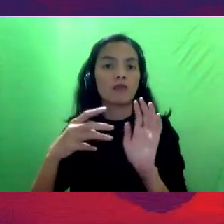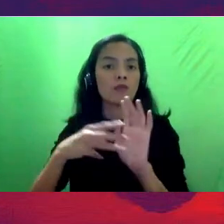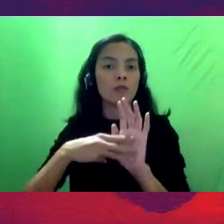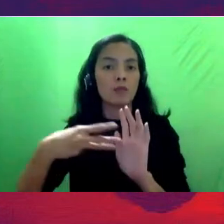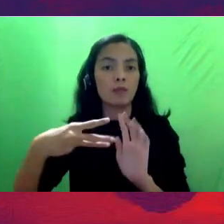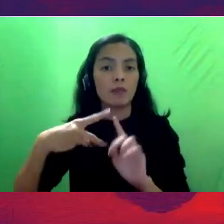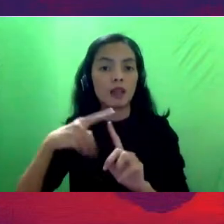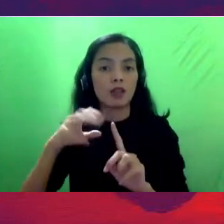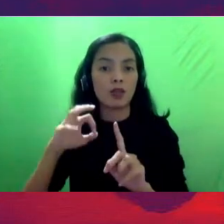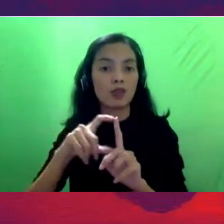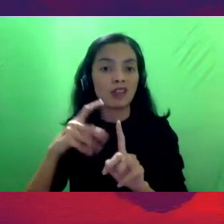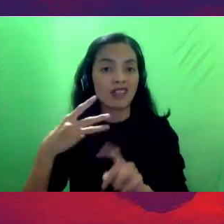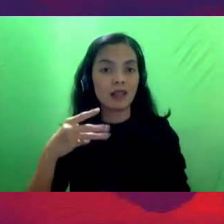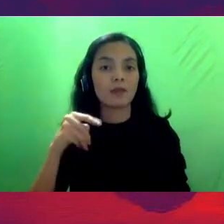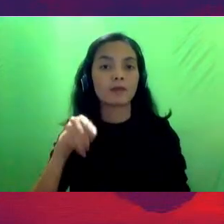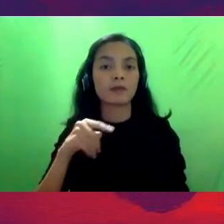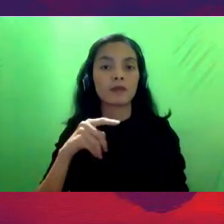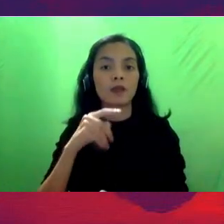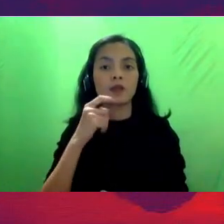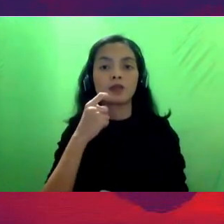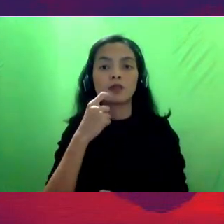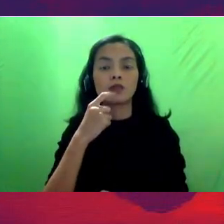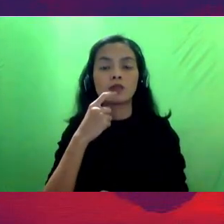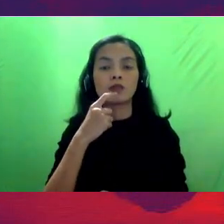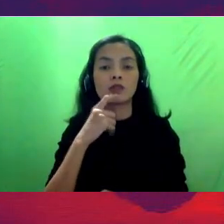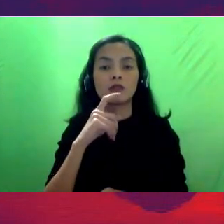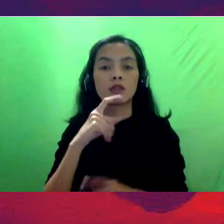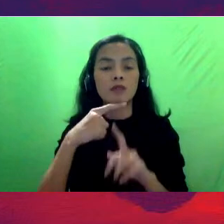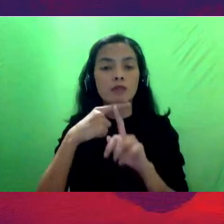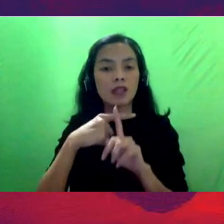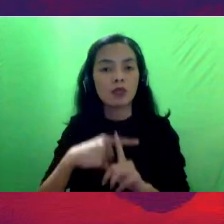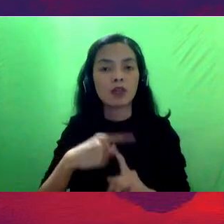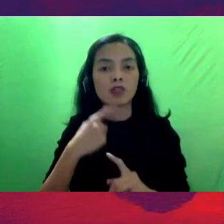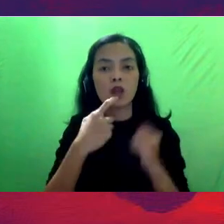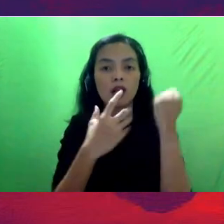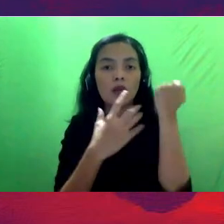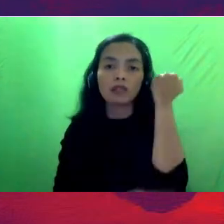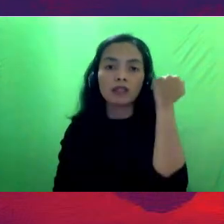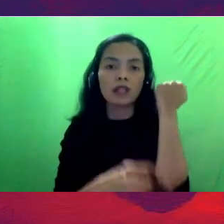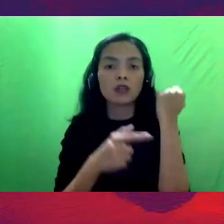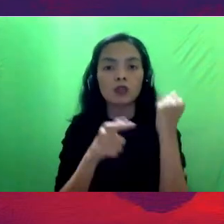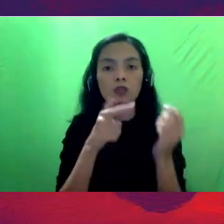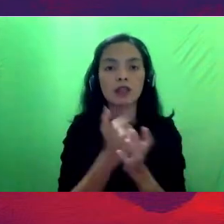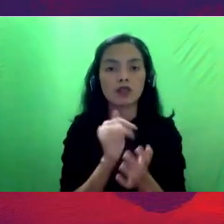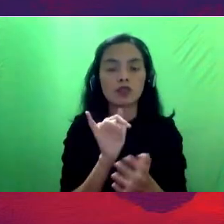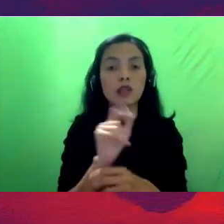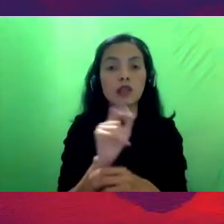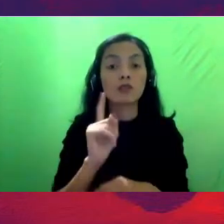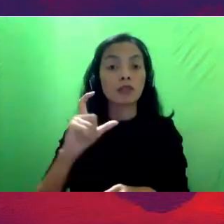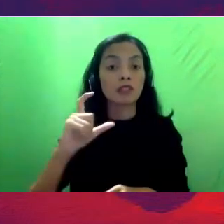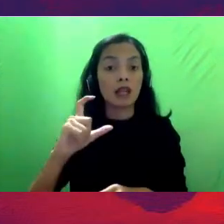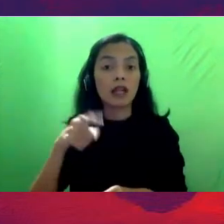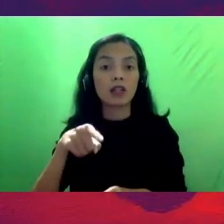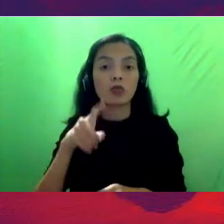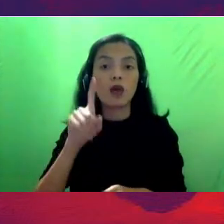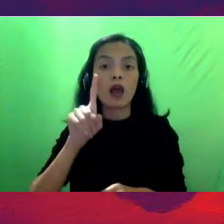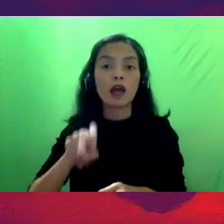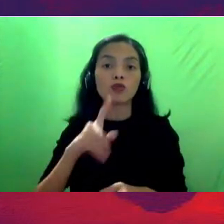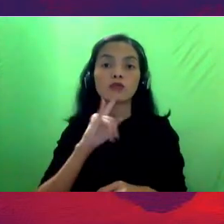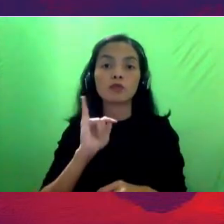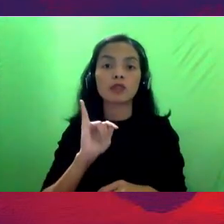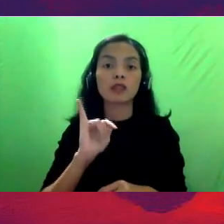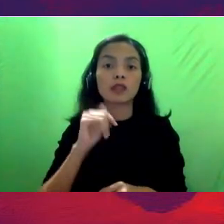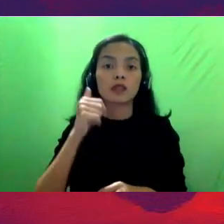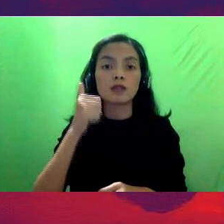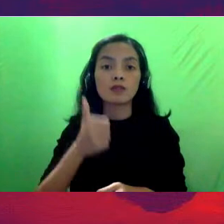the multidimensional poverty measure matters, because that methodology must allow you to be